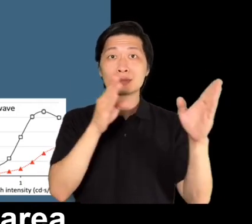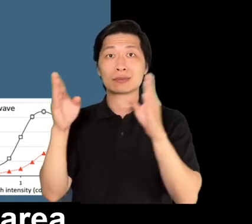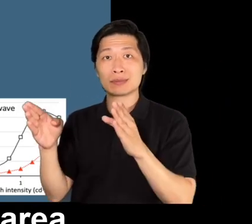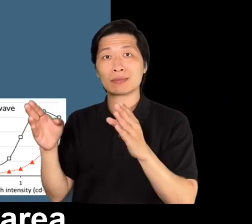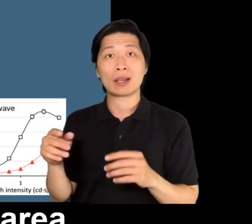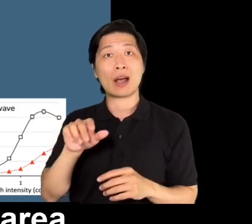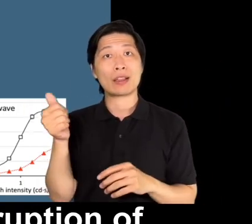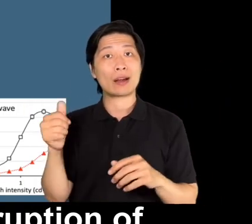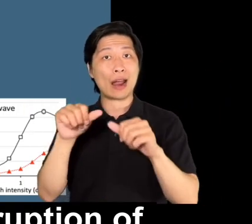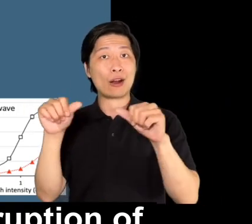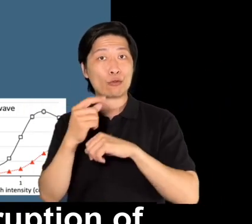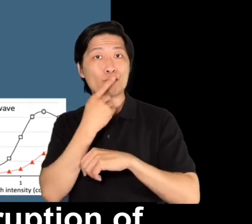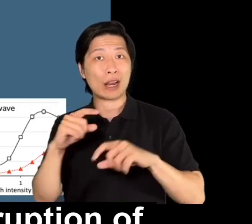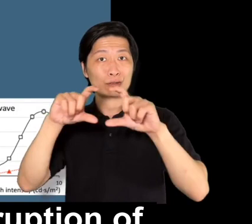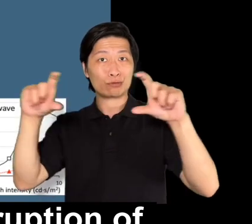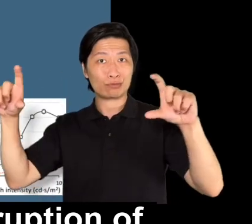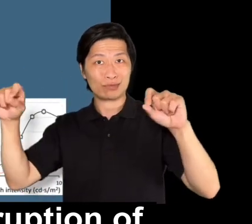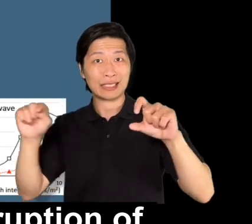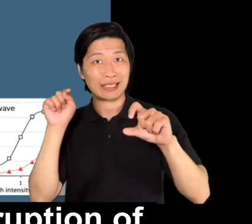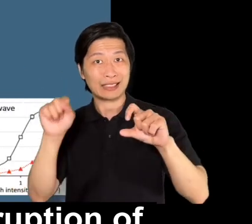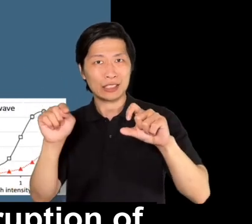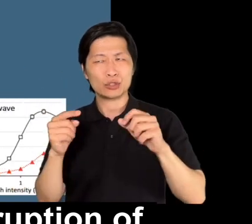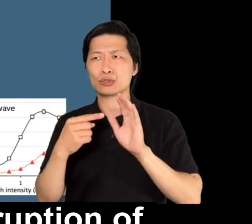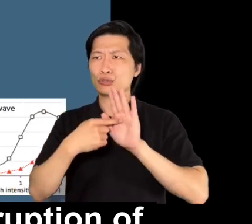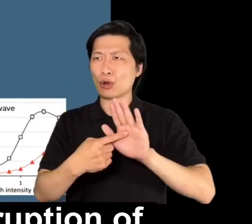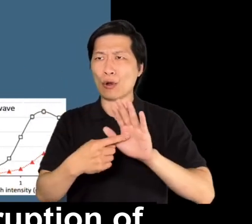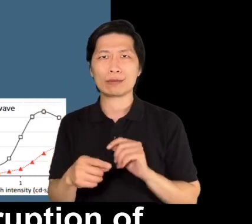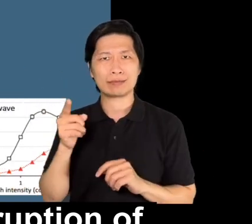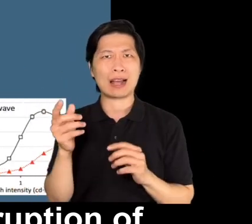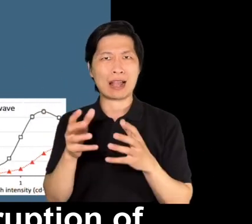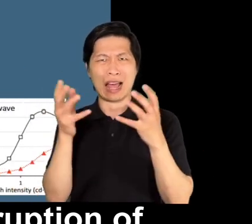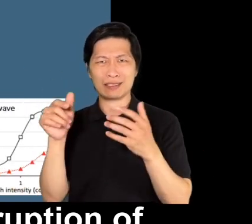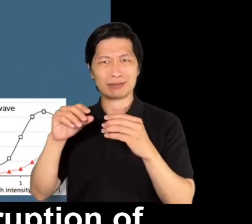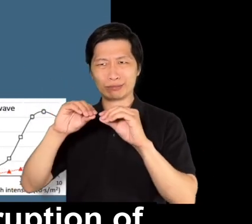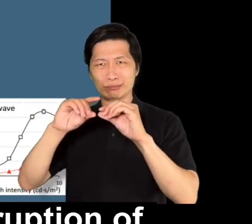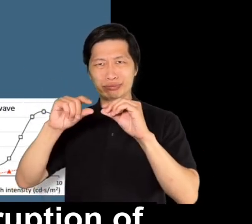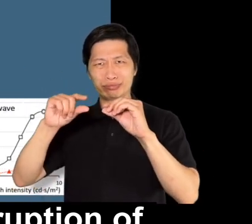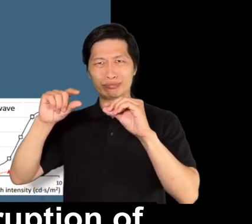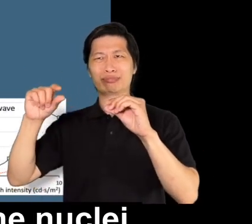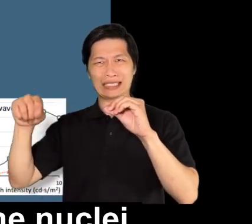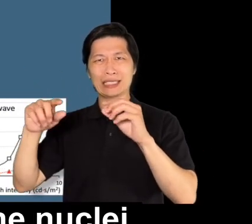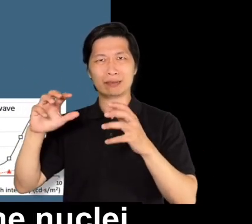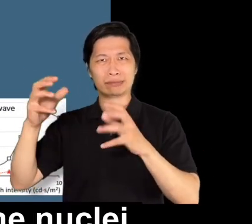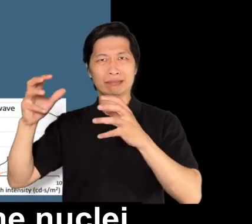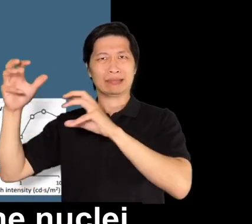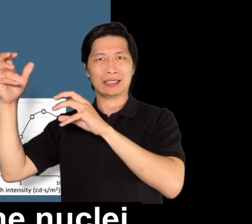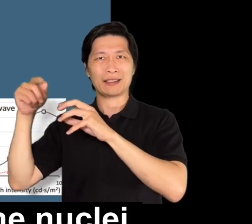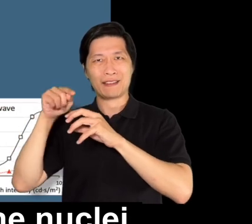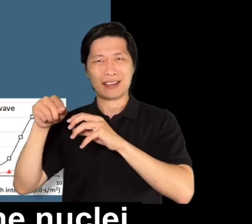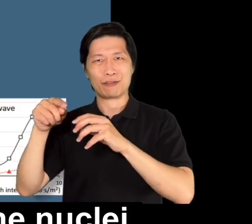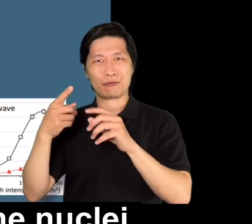of the area of the photoreceptors and thinning of the nuclei of the photoreceptors. So this was our first sign